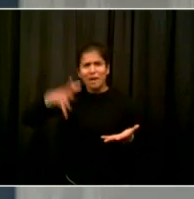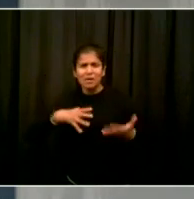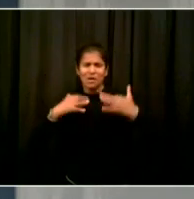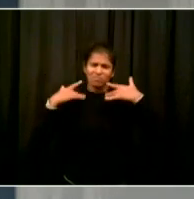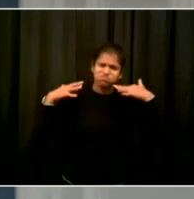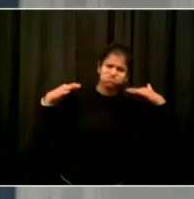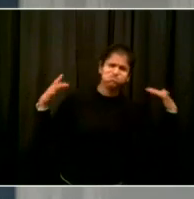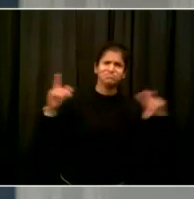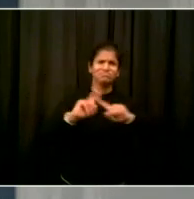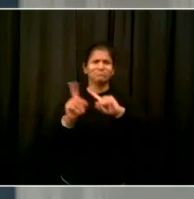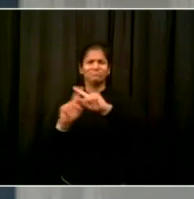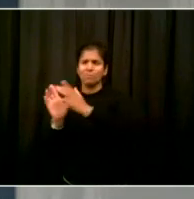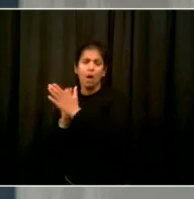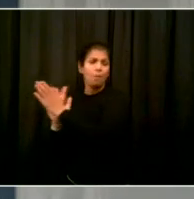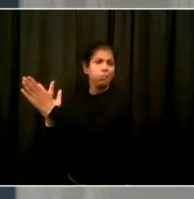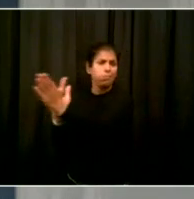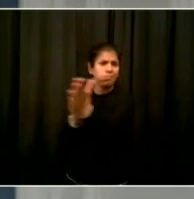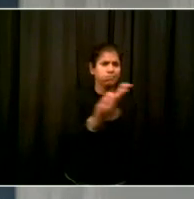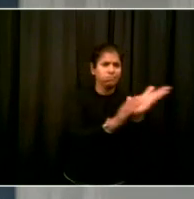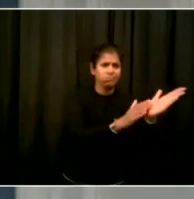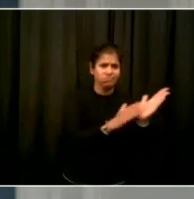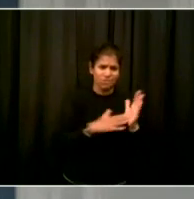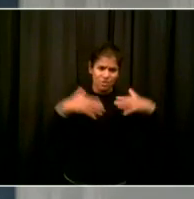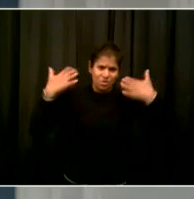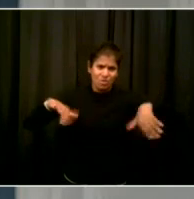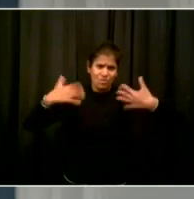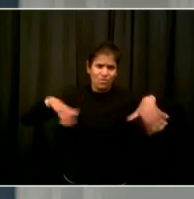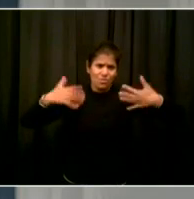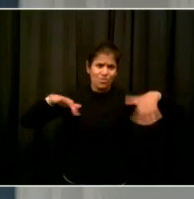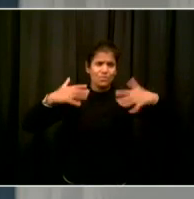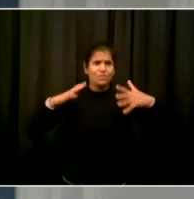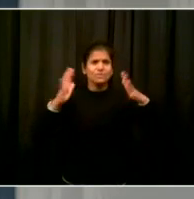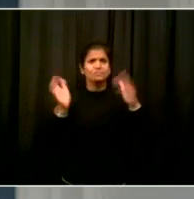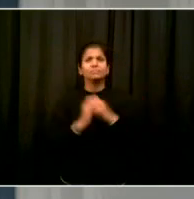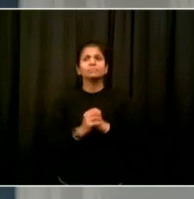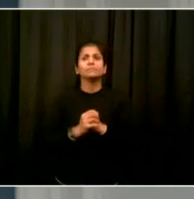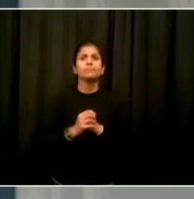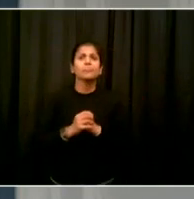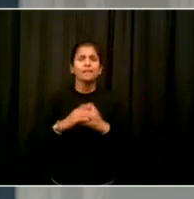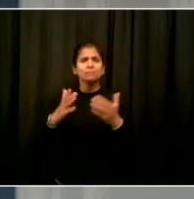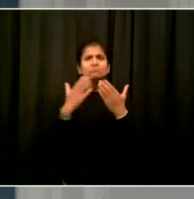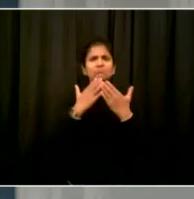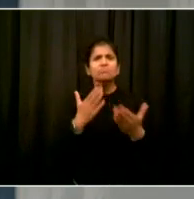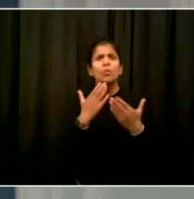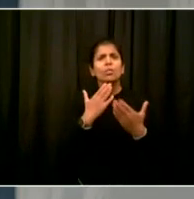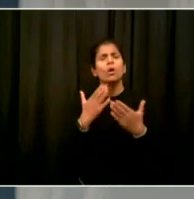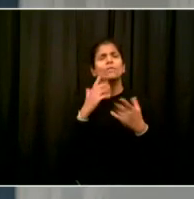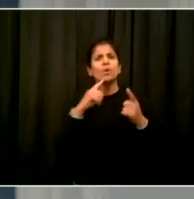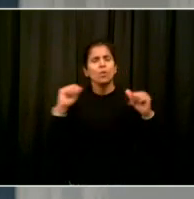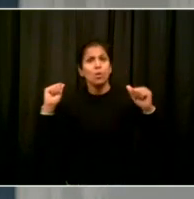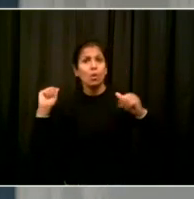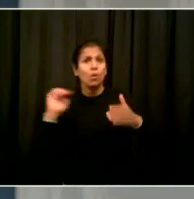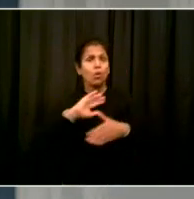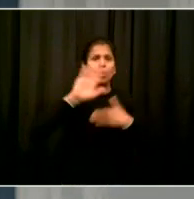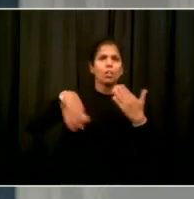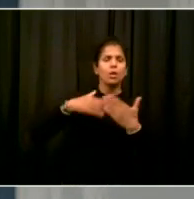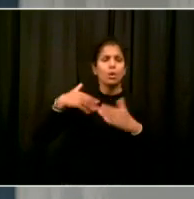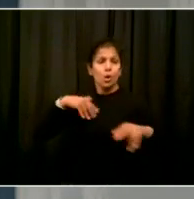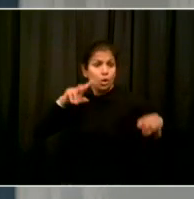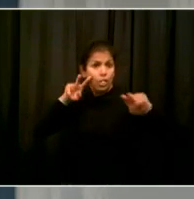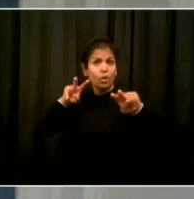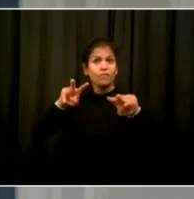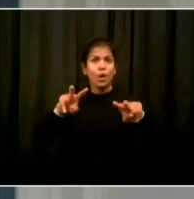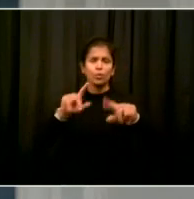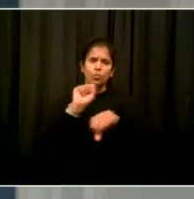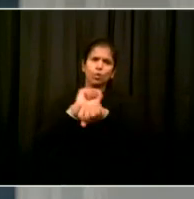when doing so. I thank everyone for their hard work, and I look forward to just serving alongside of them. As